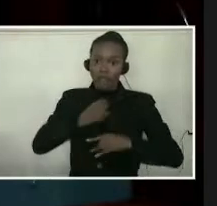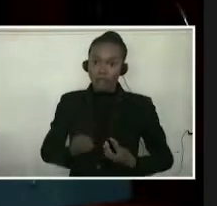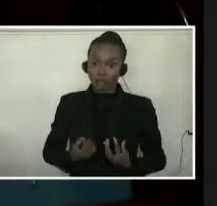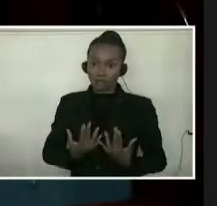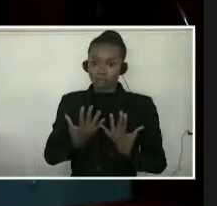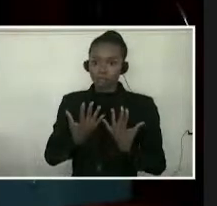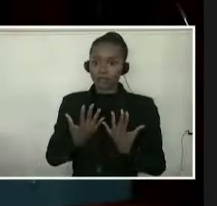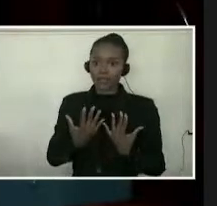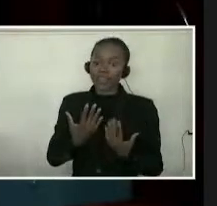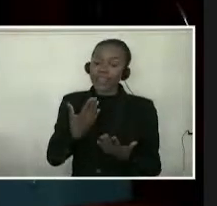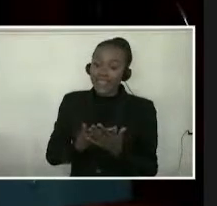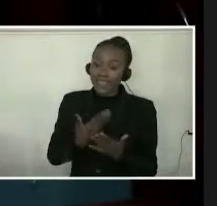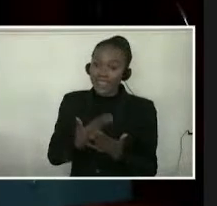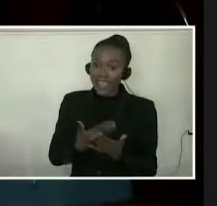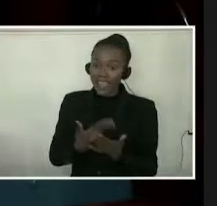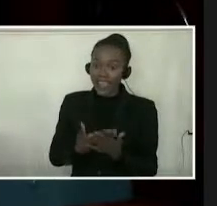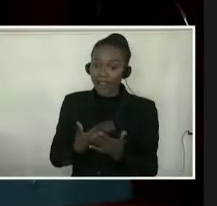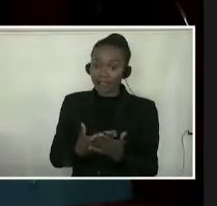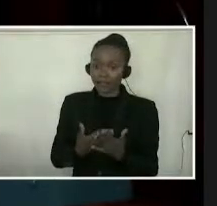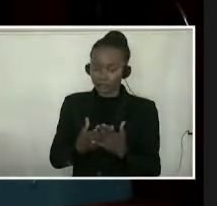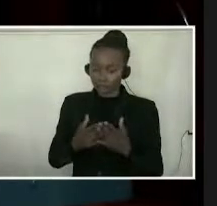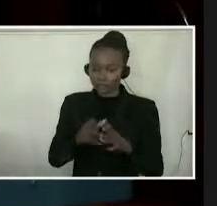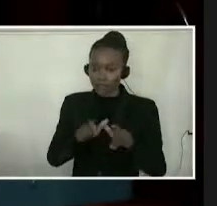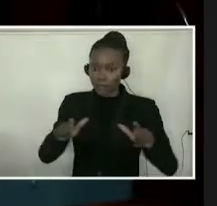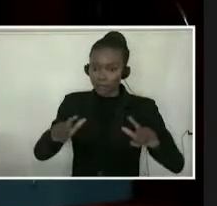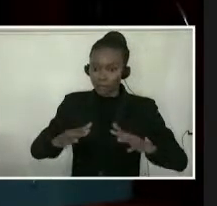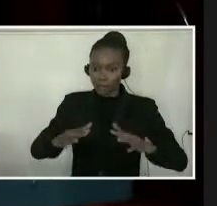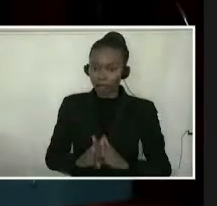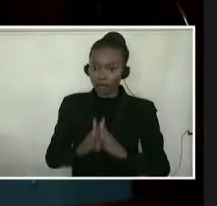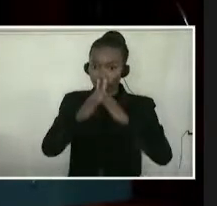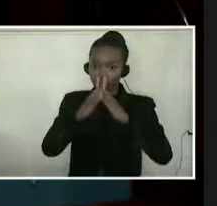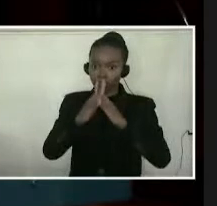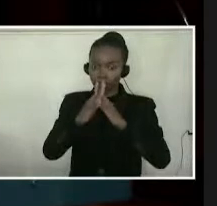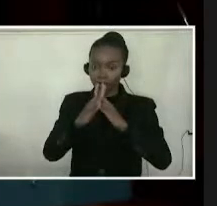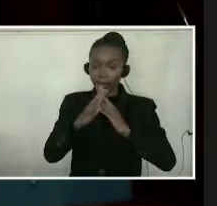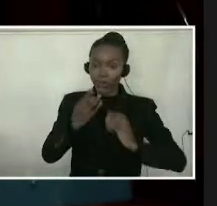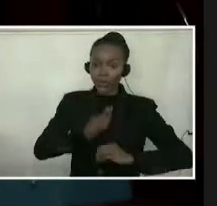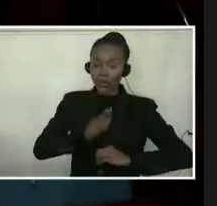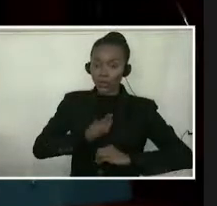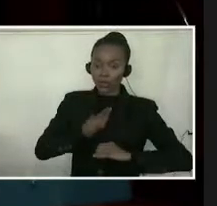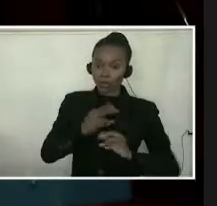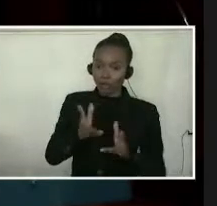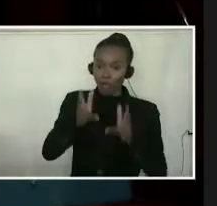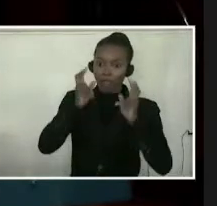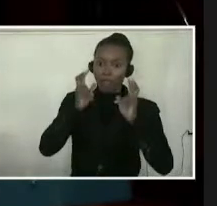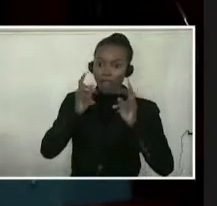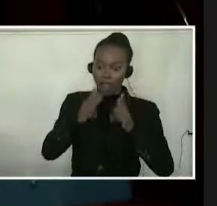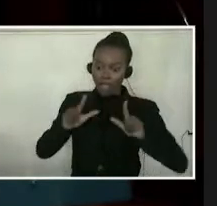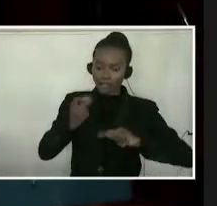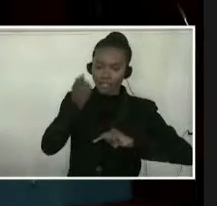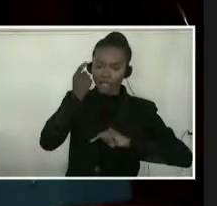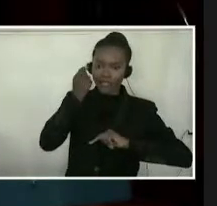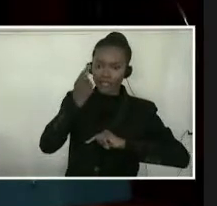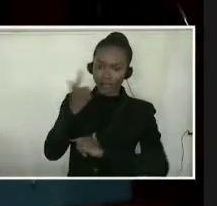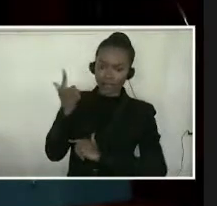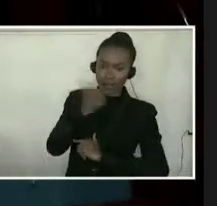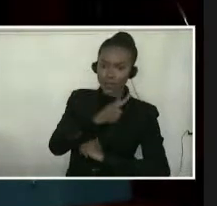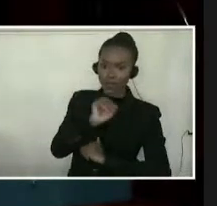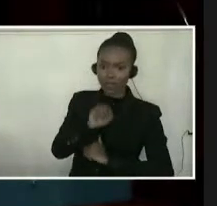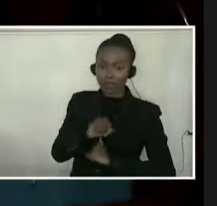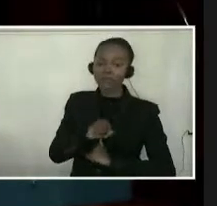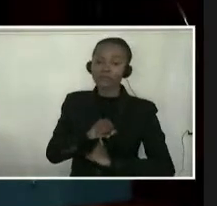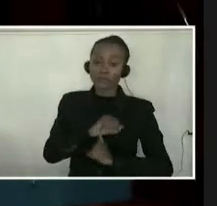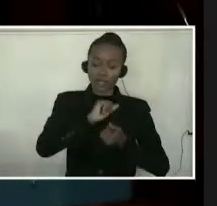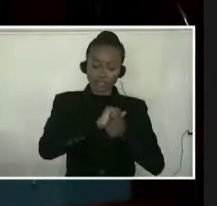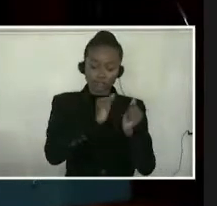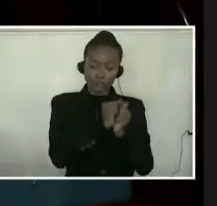that legal else does it speaks to youth in a language they understand sport can create hope where